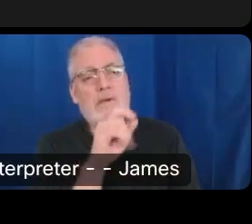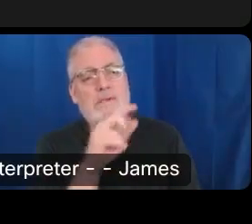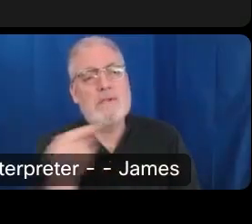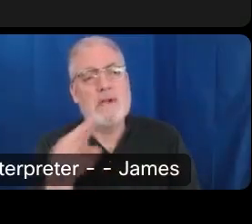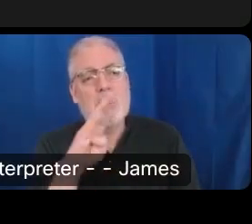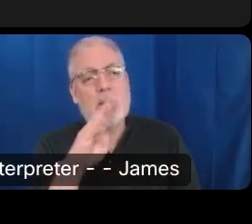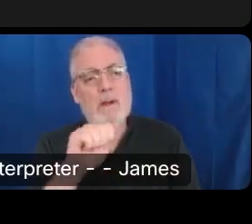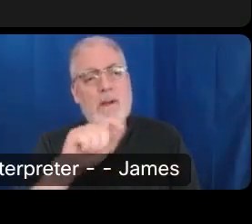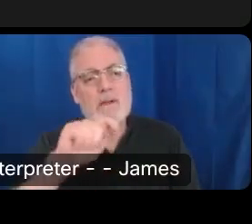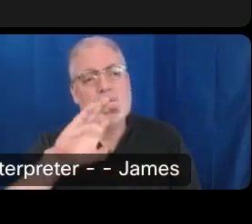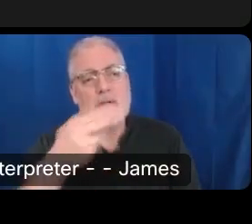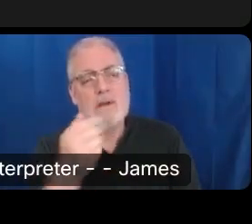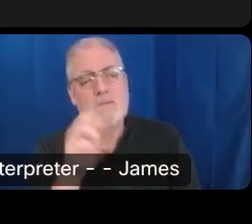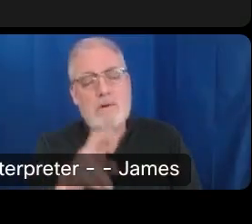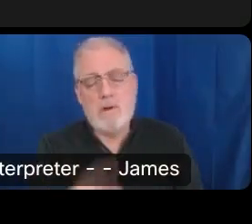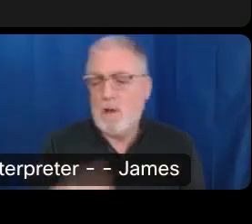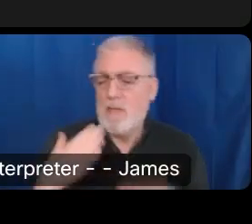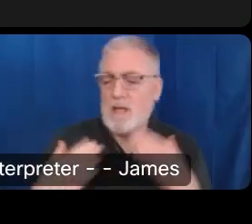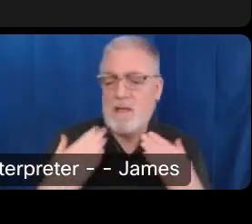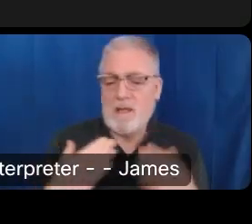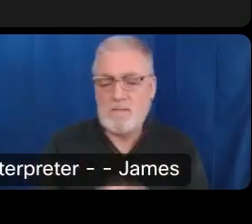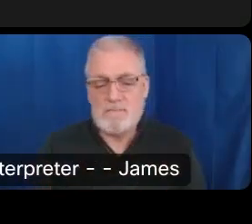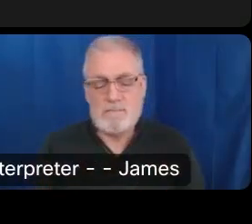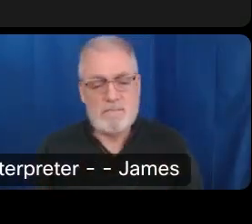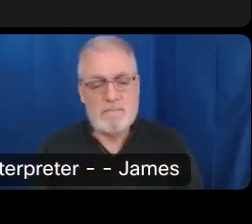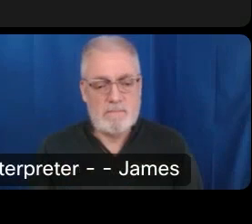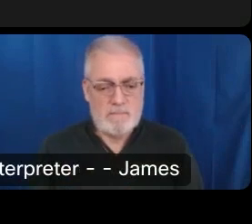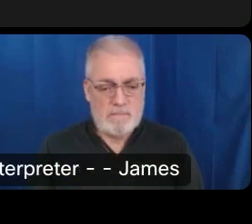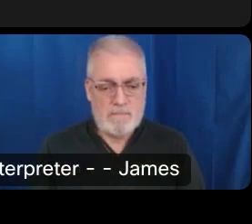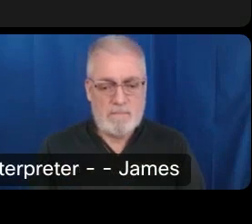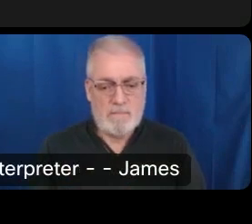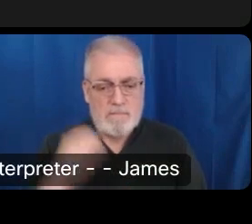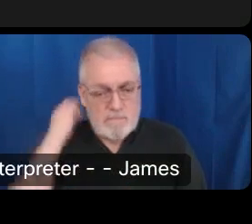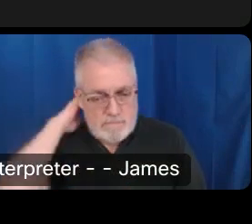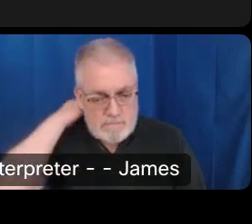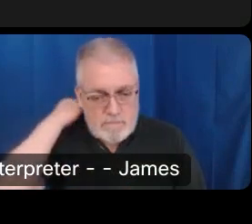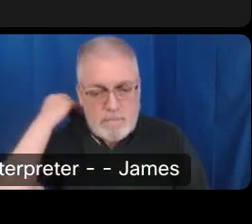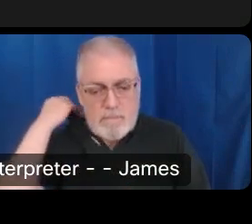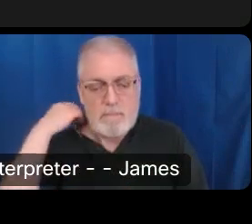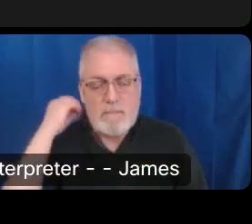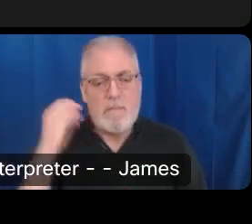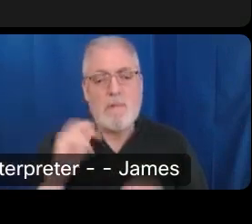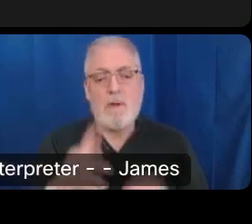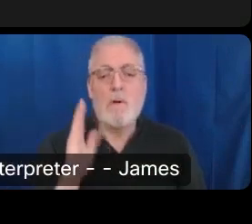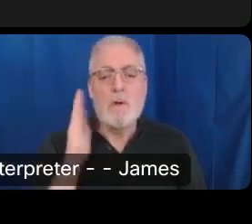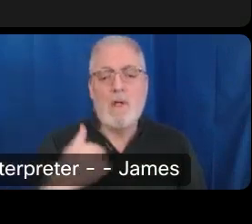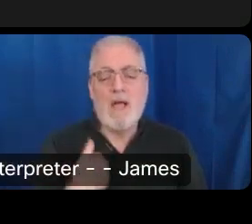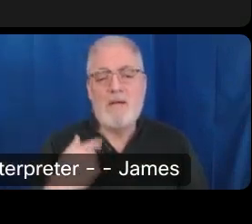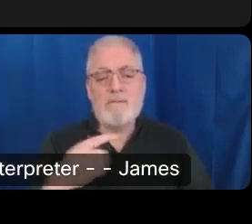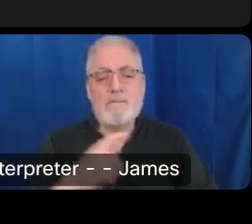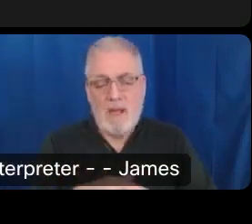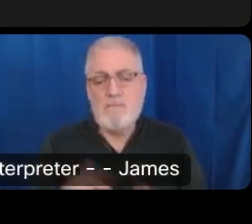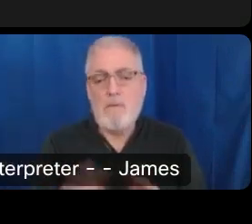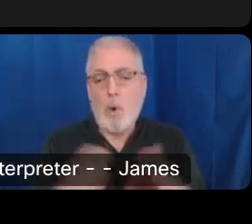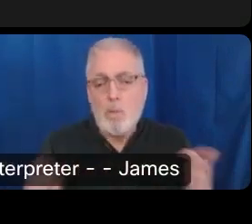Hey, Kristen. Good to hear Hi. from you. Yeah. And again, we will have time for open discussion with the board